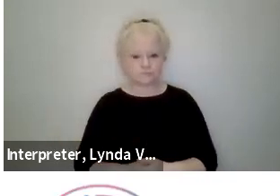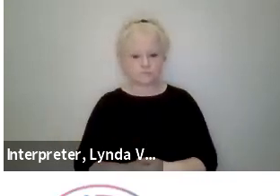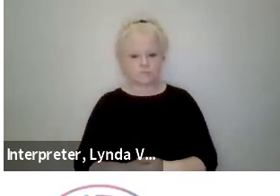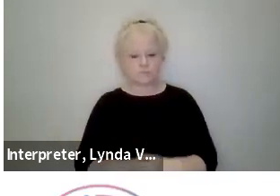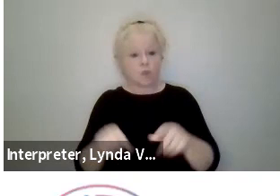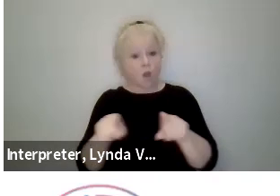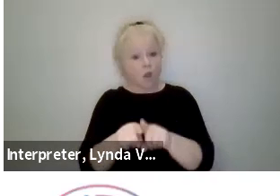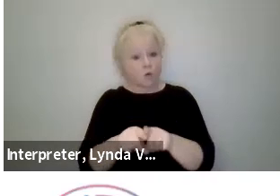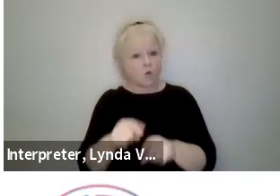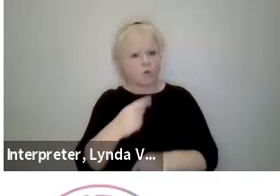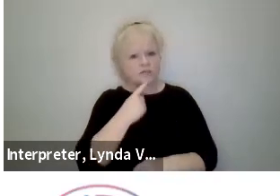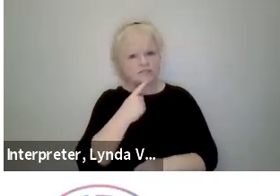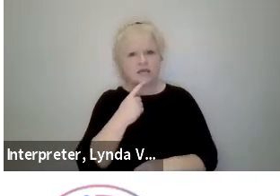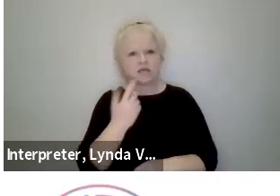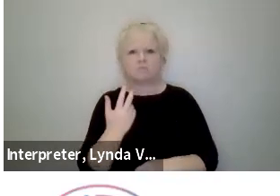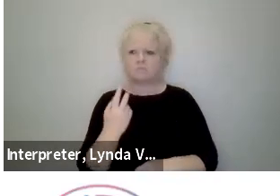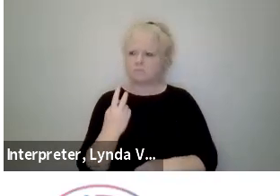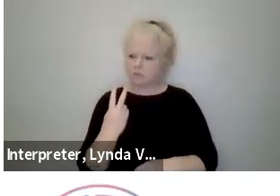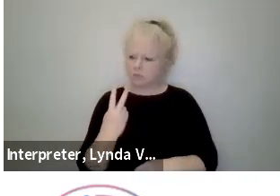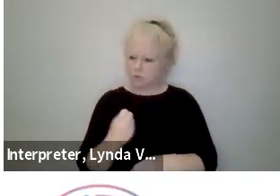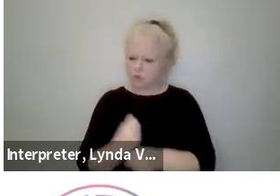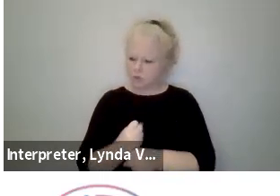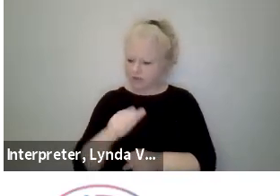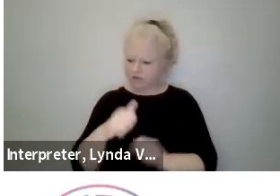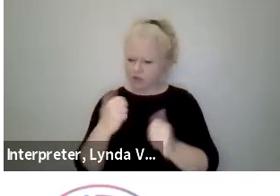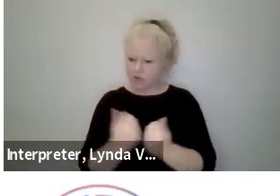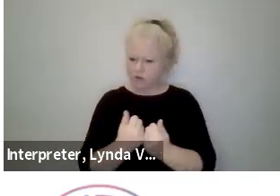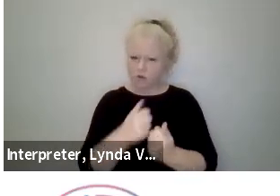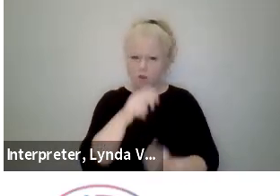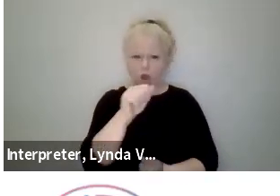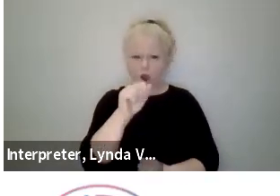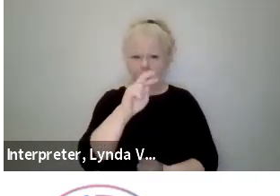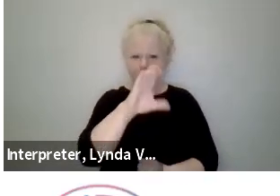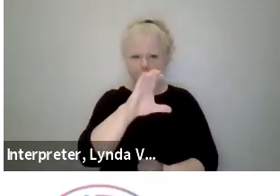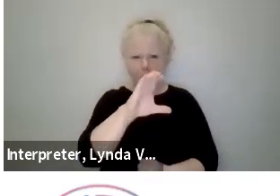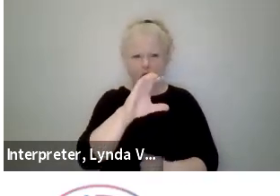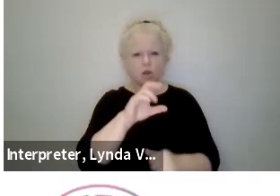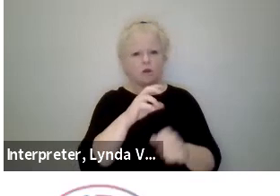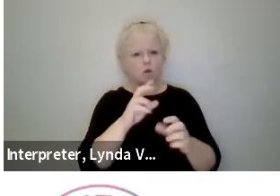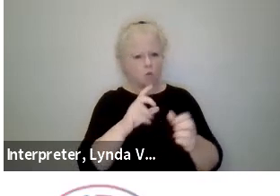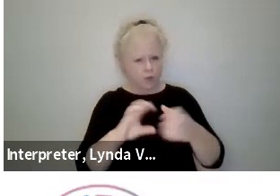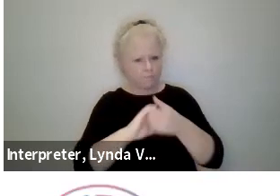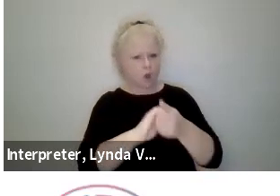last 2 years, we've added, like we have another agency, the ARC, that we partner with. We've been able to make